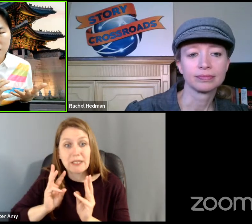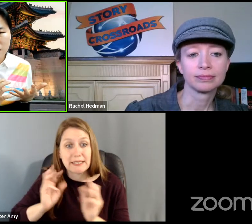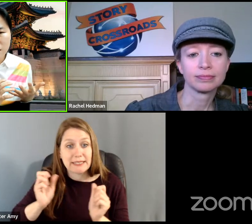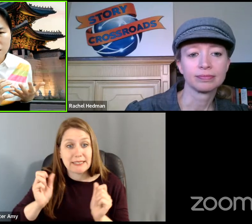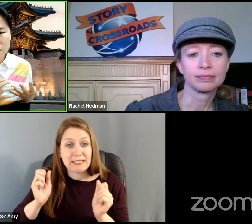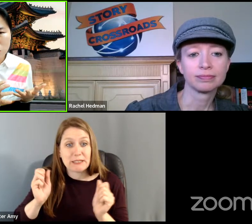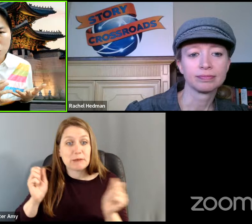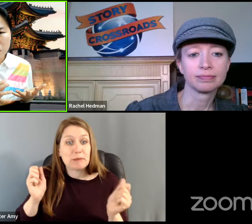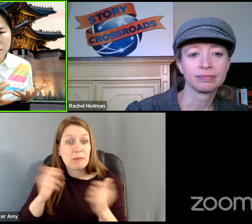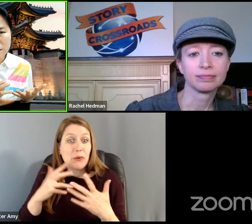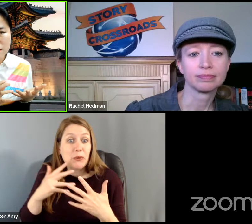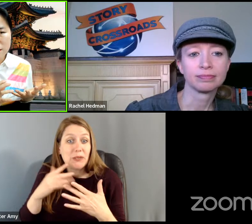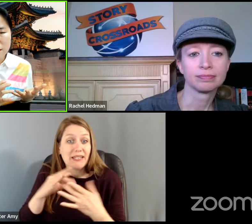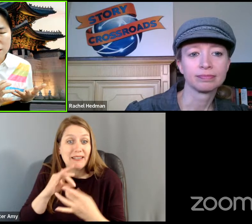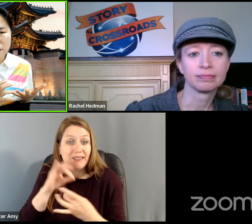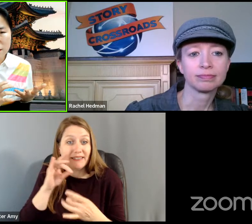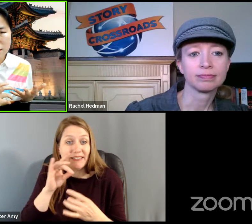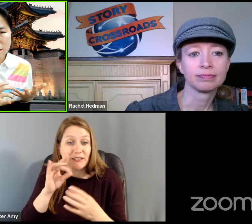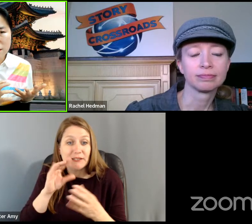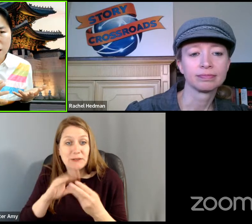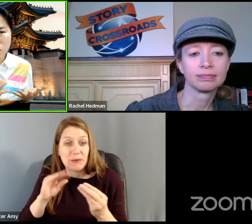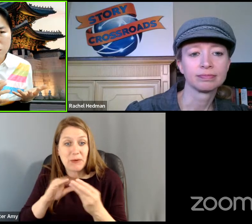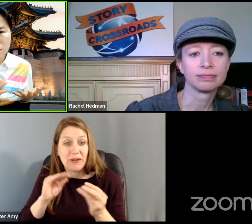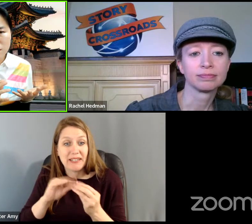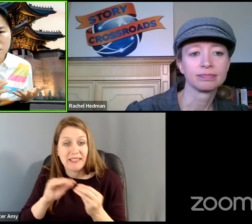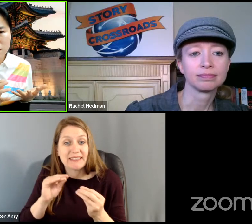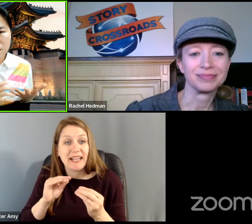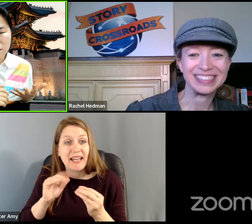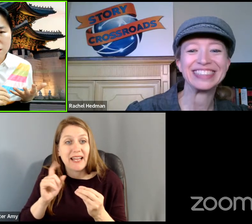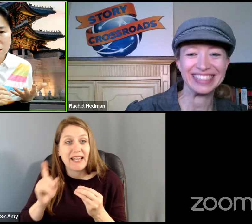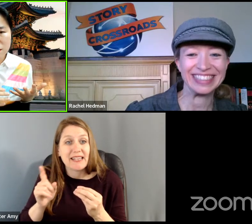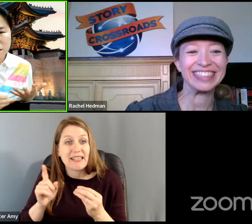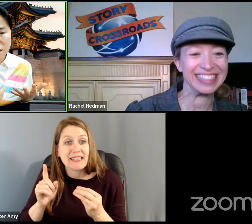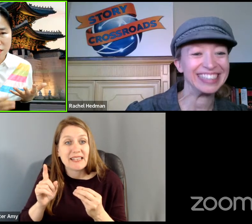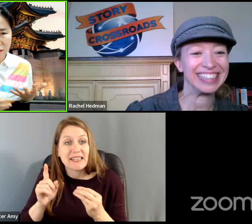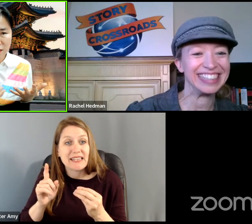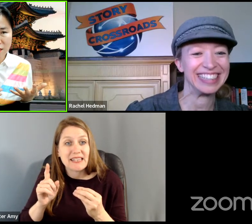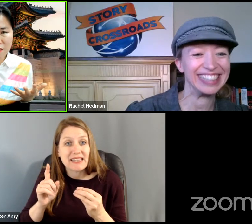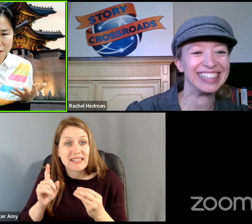spooky stories sounds